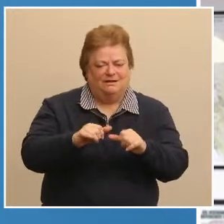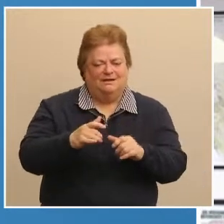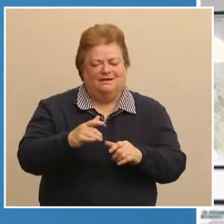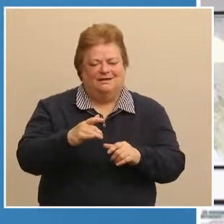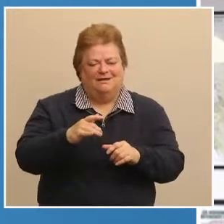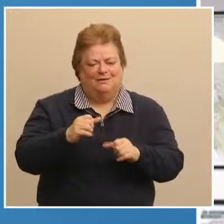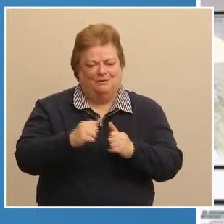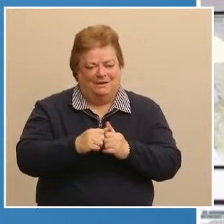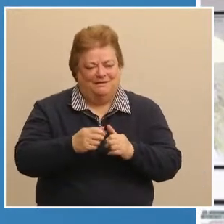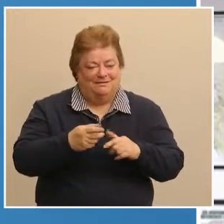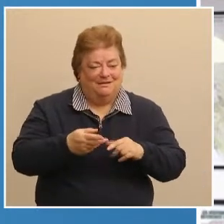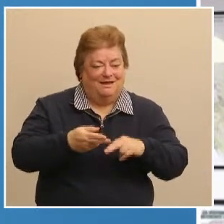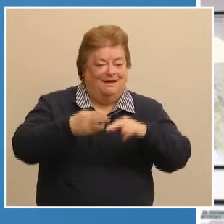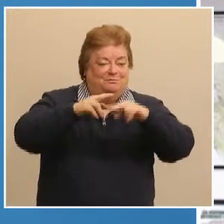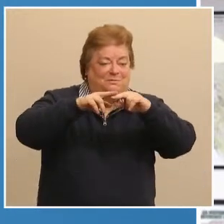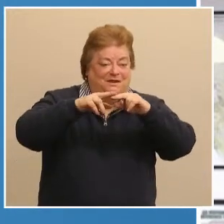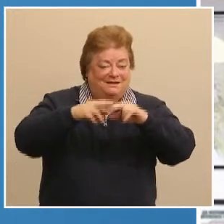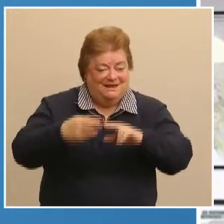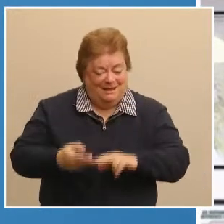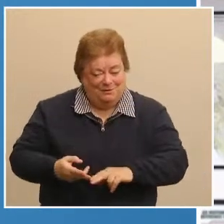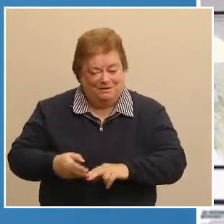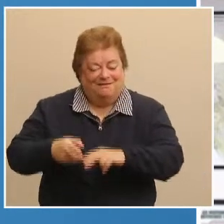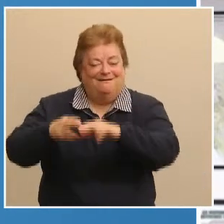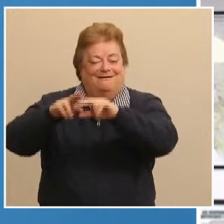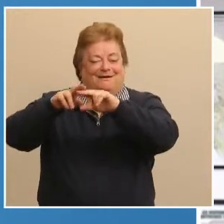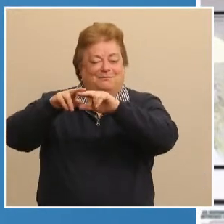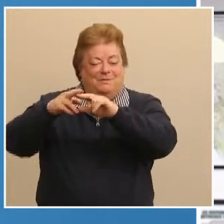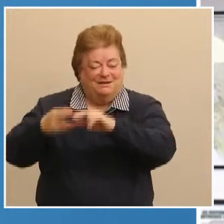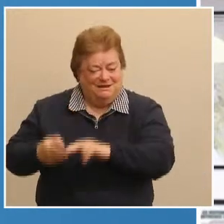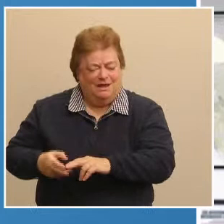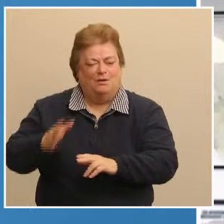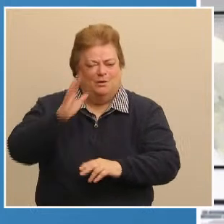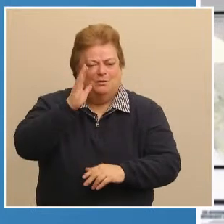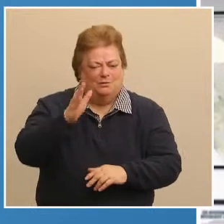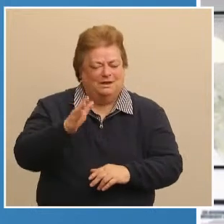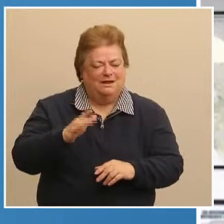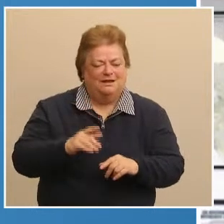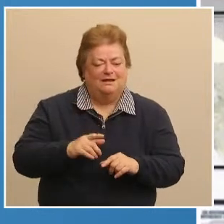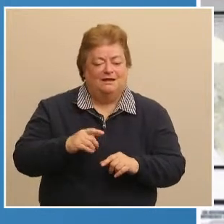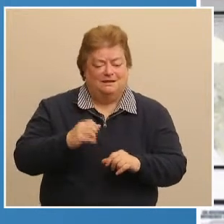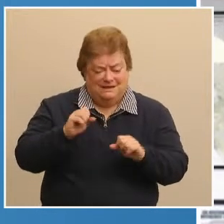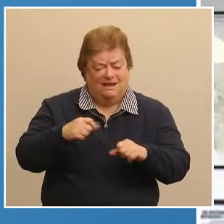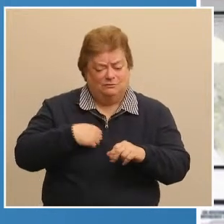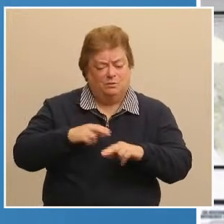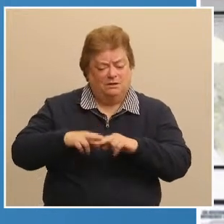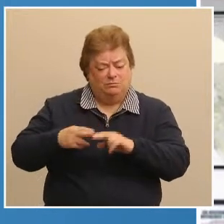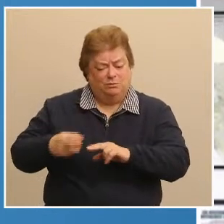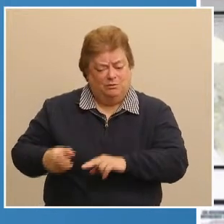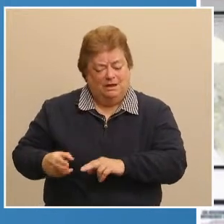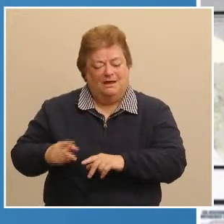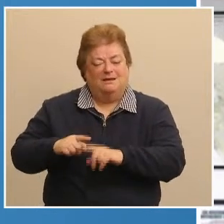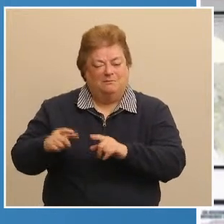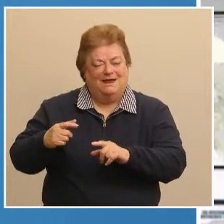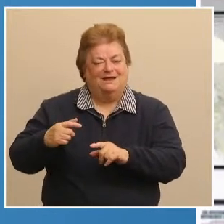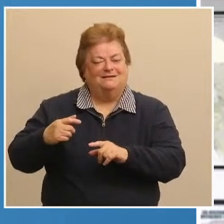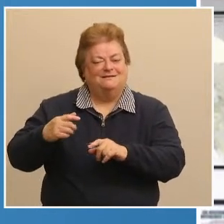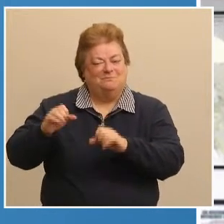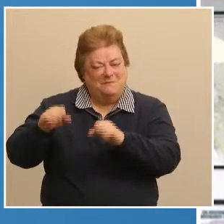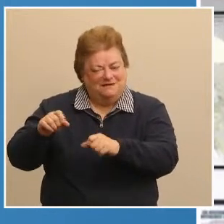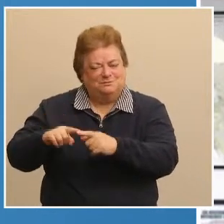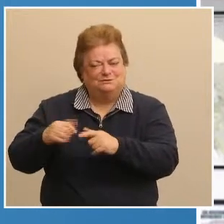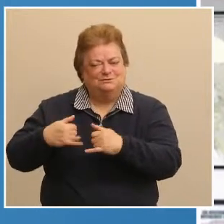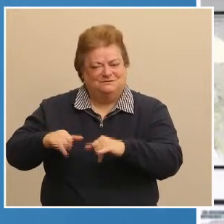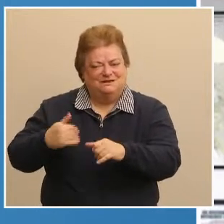So yes, I think we've turned one corner, but it doesn't mean that more corners are not ahead of us. And so I think we need to be